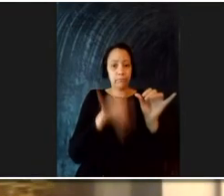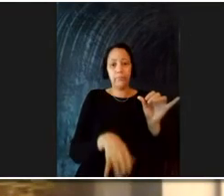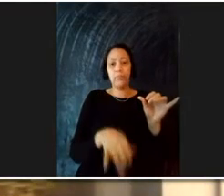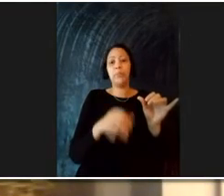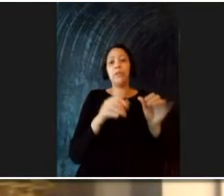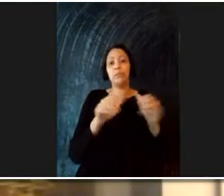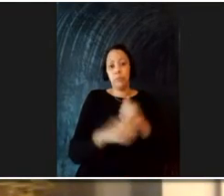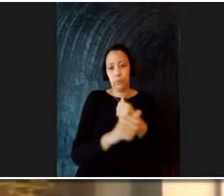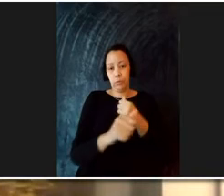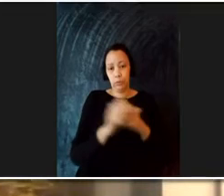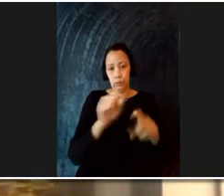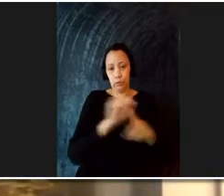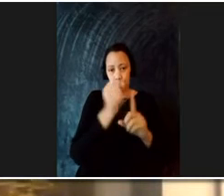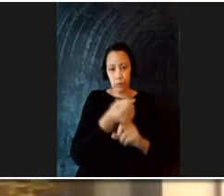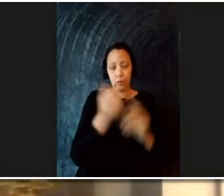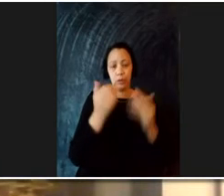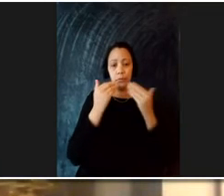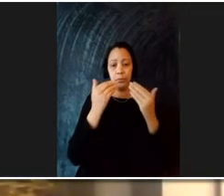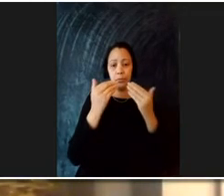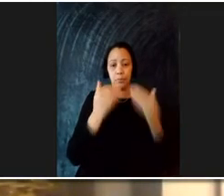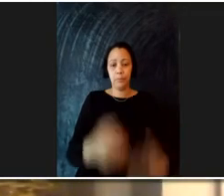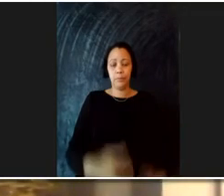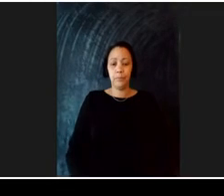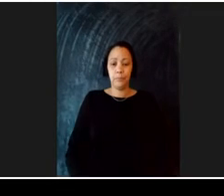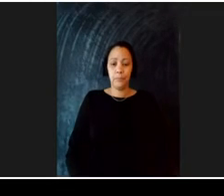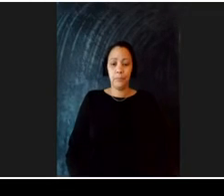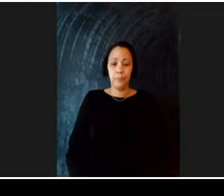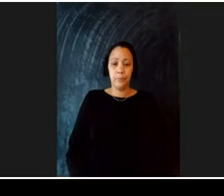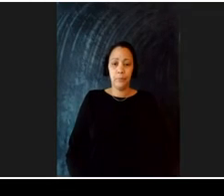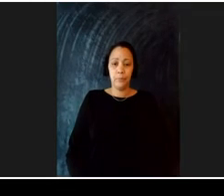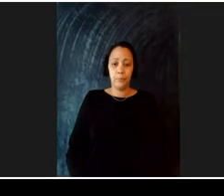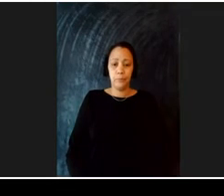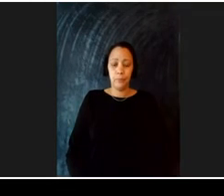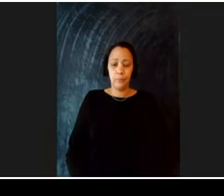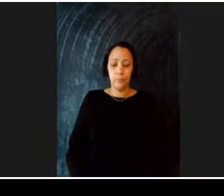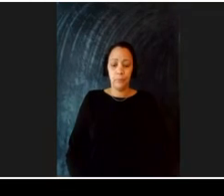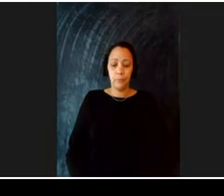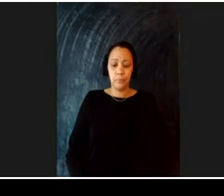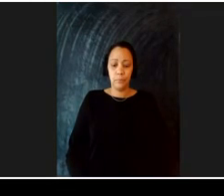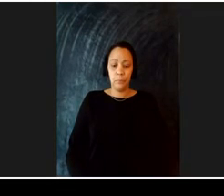quadira Kohl's hi